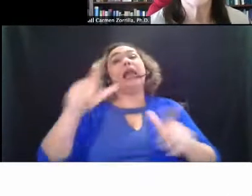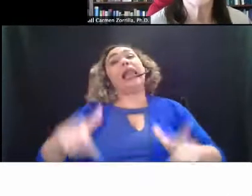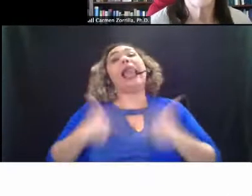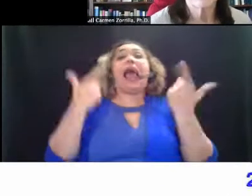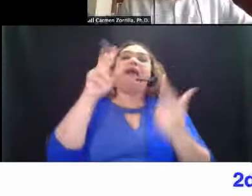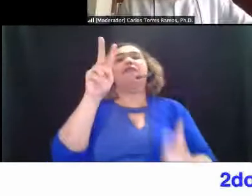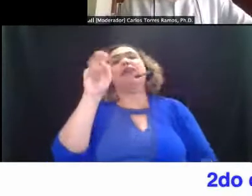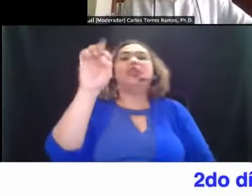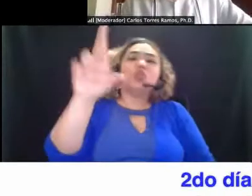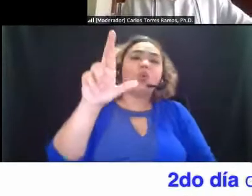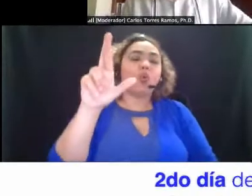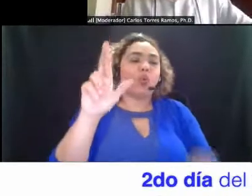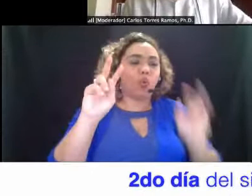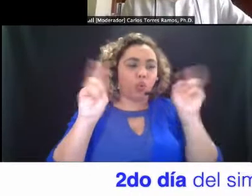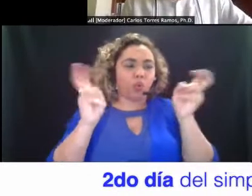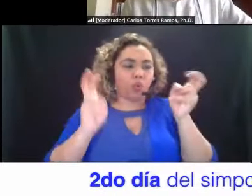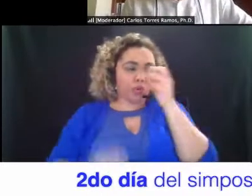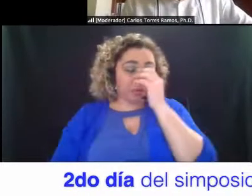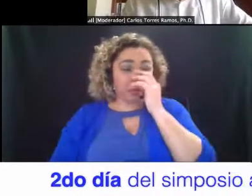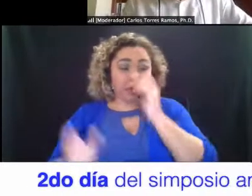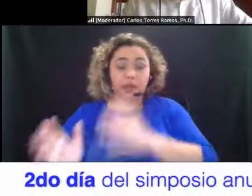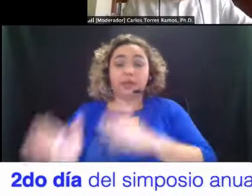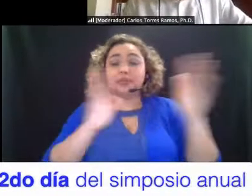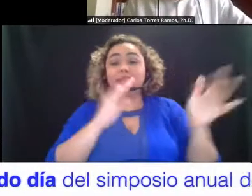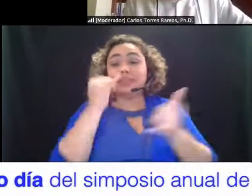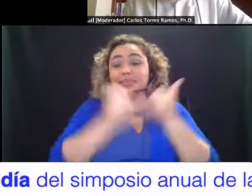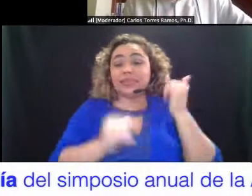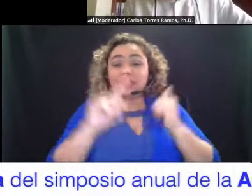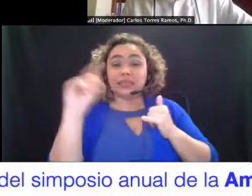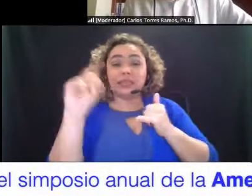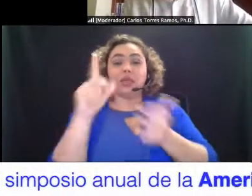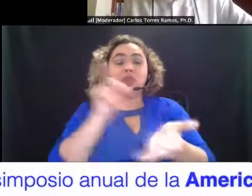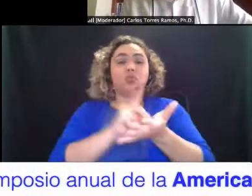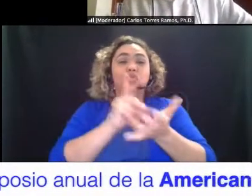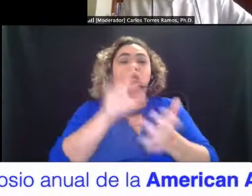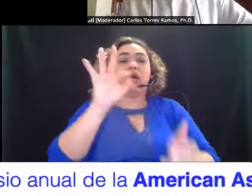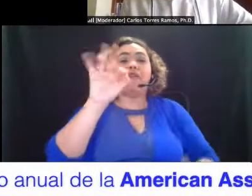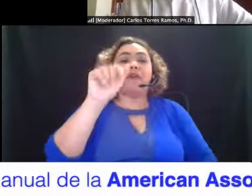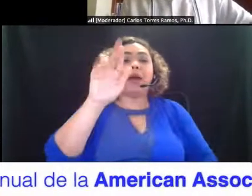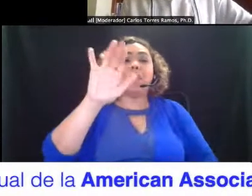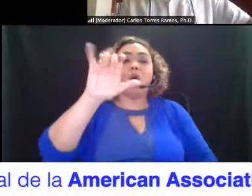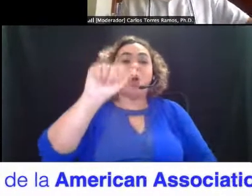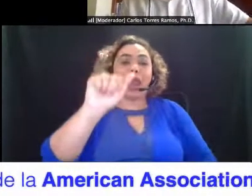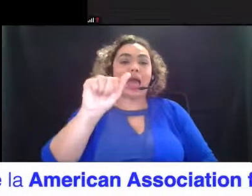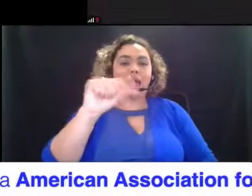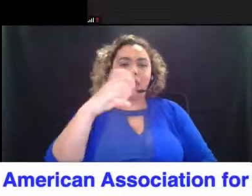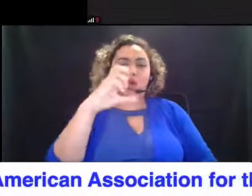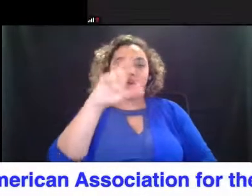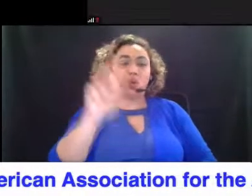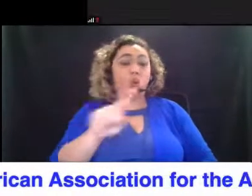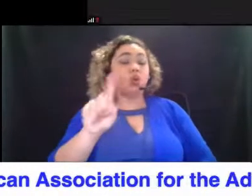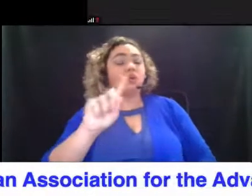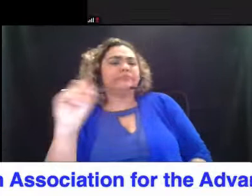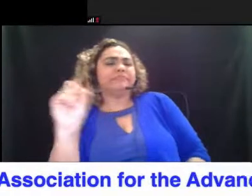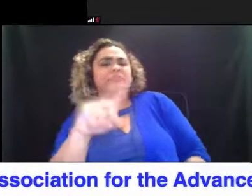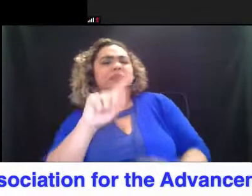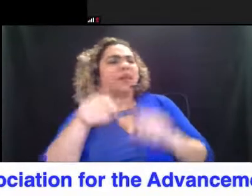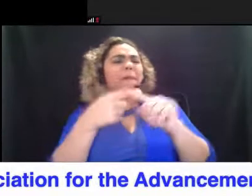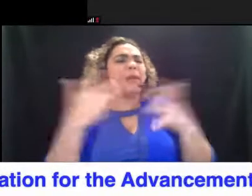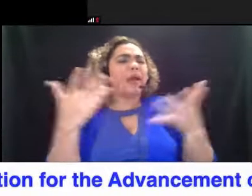Thank you. So the last question is for Dr. Fabiola Cruz. The question is about